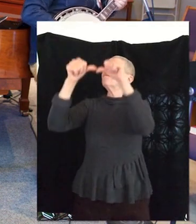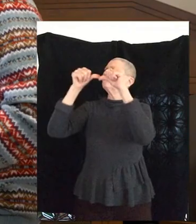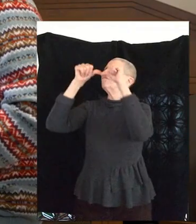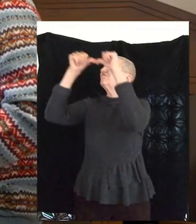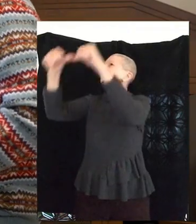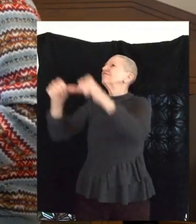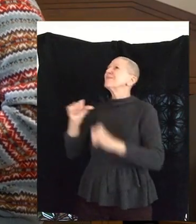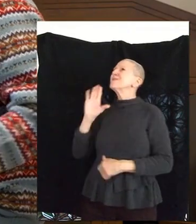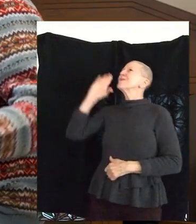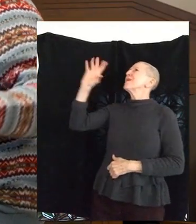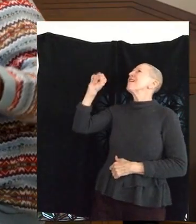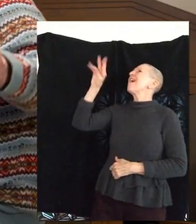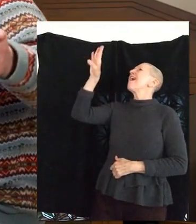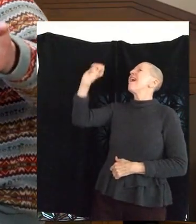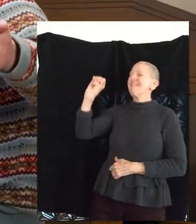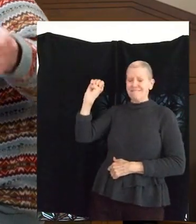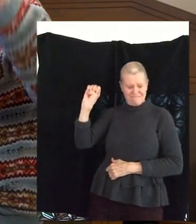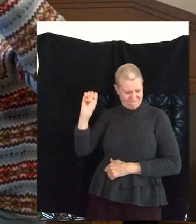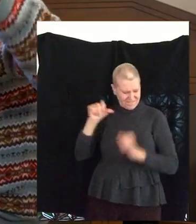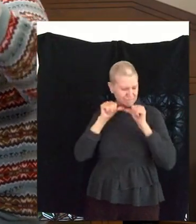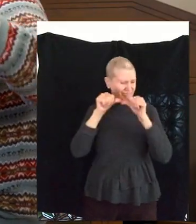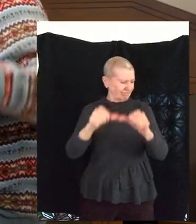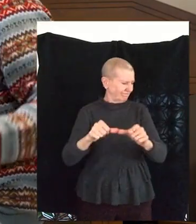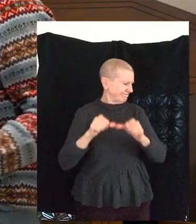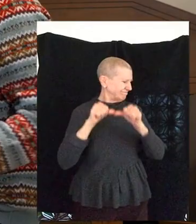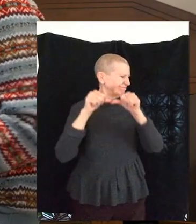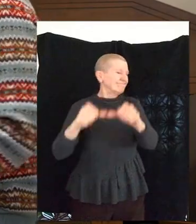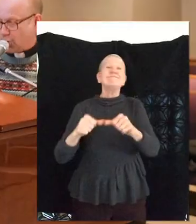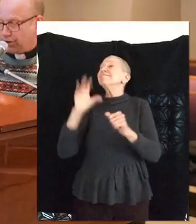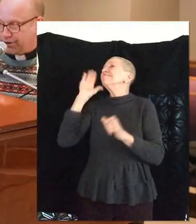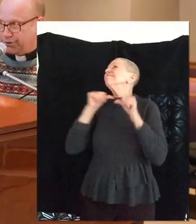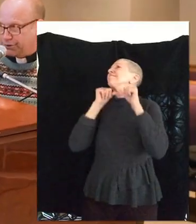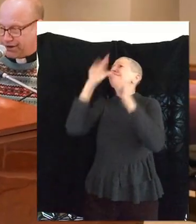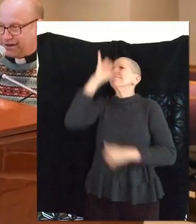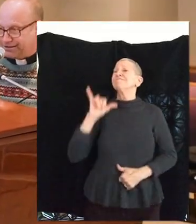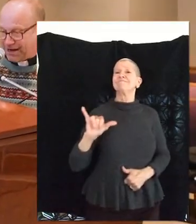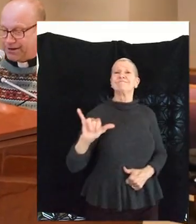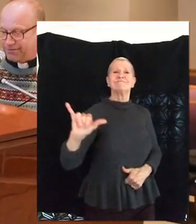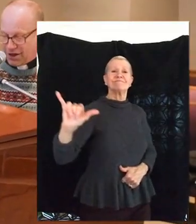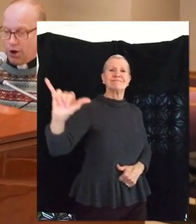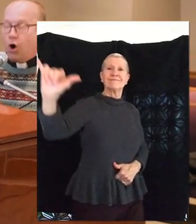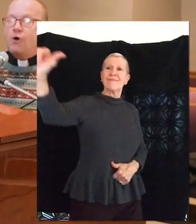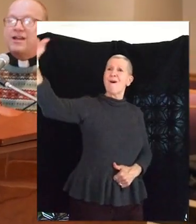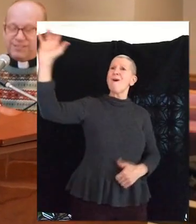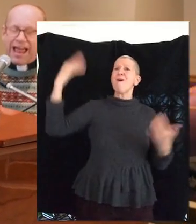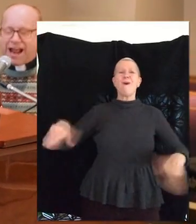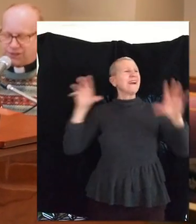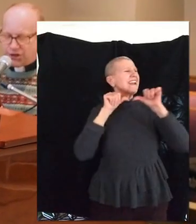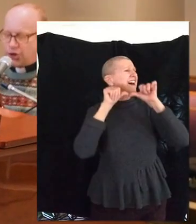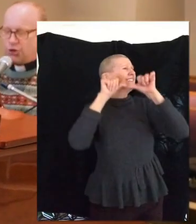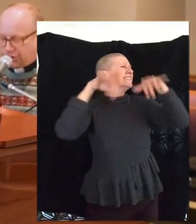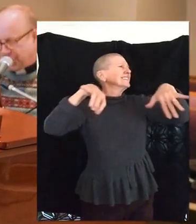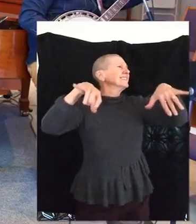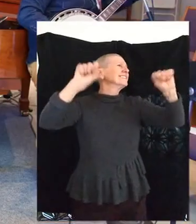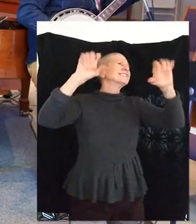everlasting. Your love is lasting. Your love is everlasting. Oh, it's